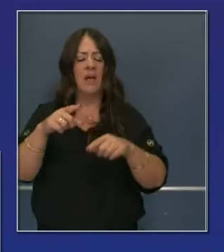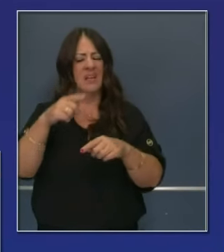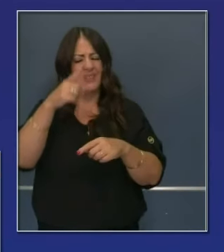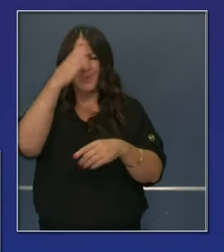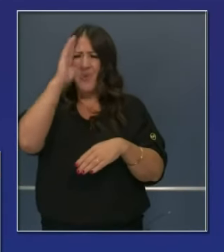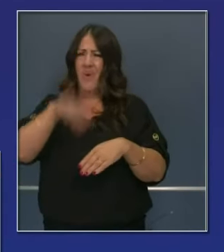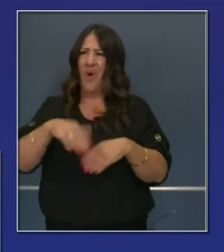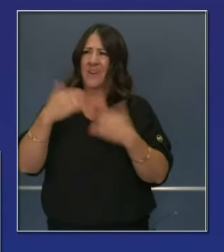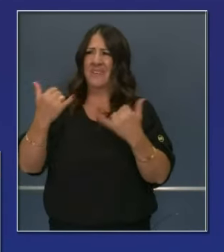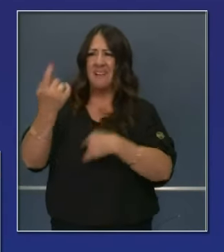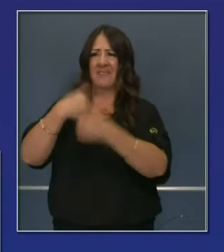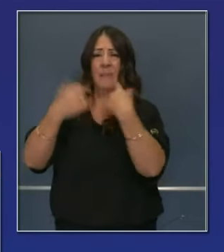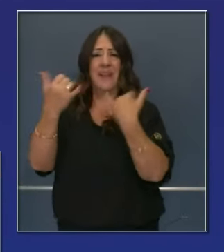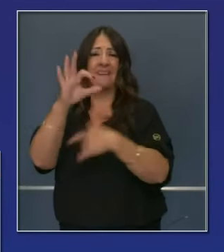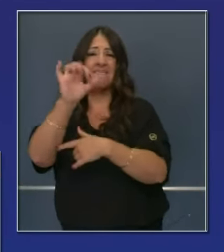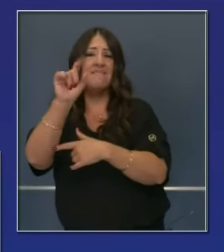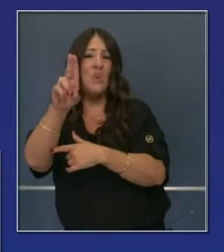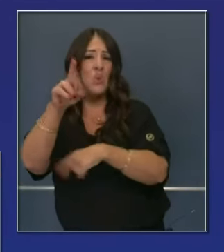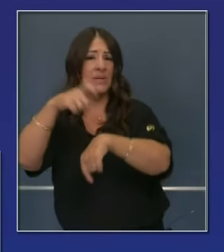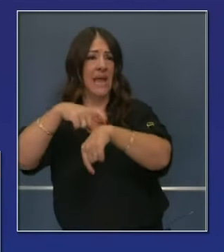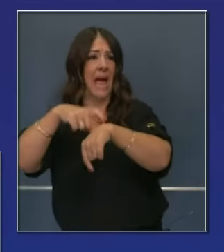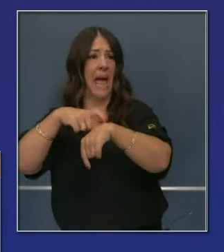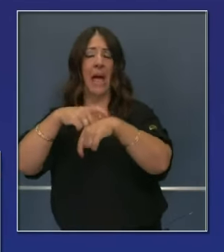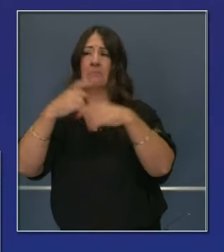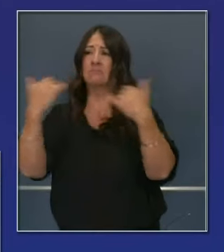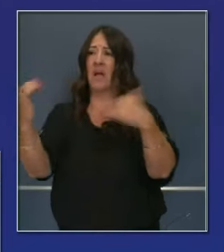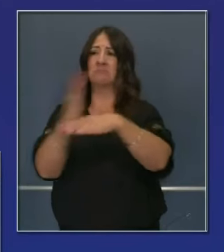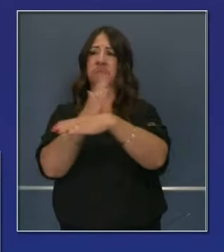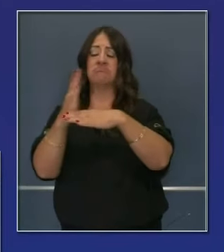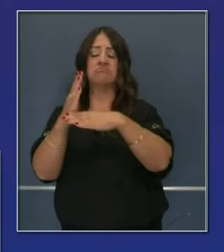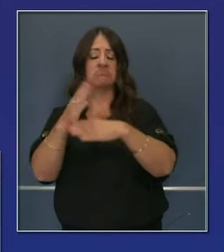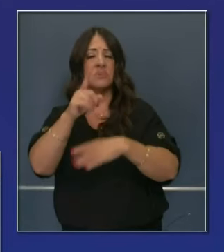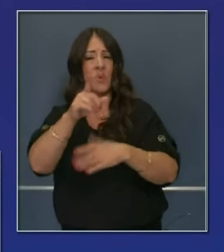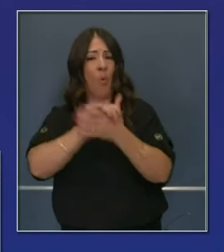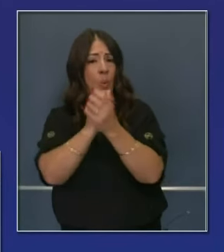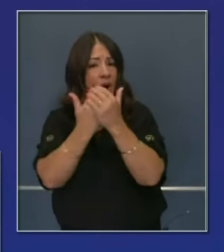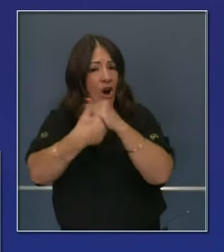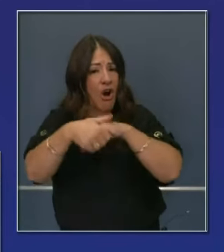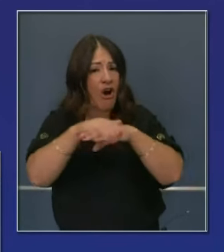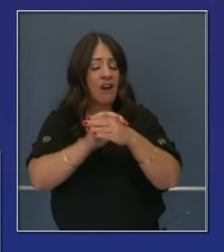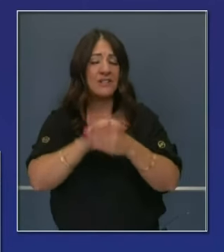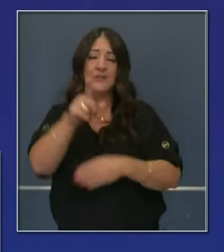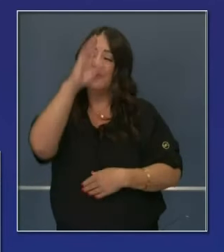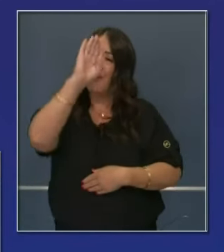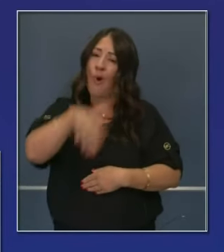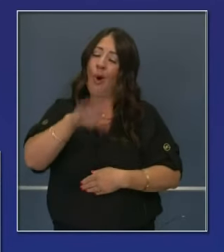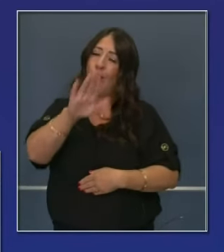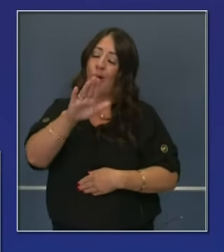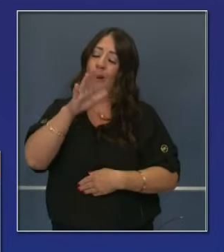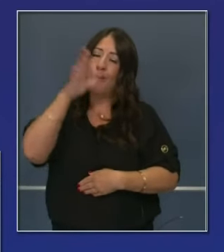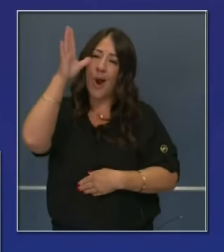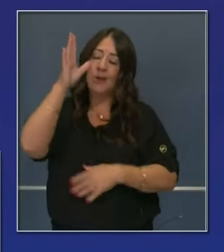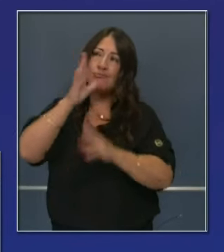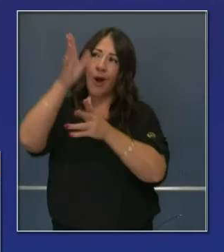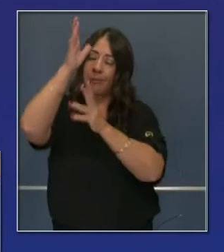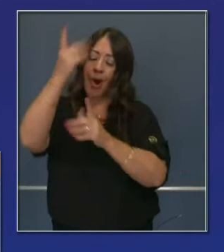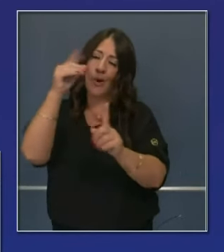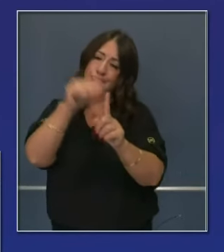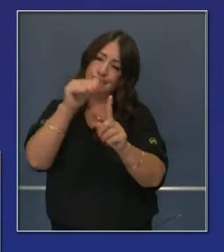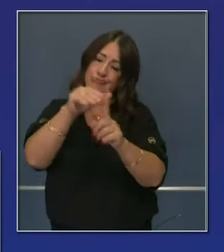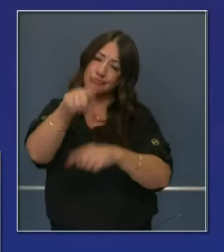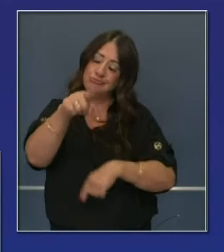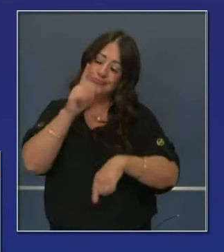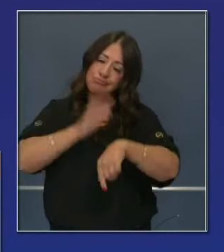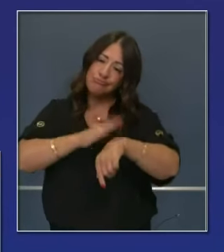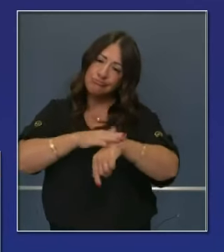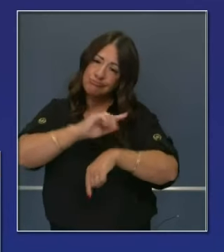just washing your hands and doing the things that your grandmother reminded you of as you were raised.